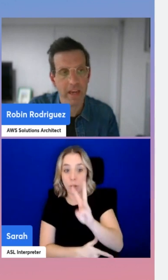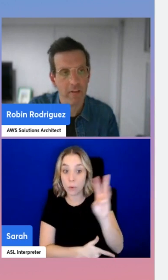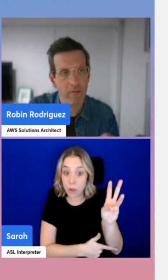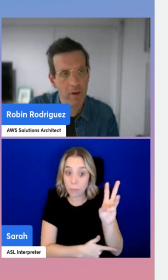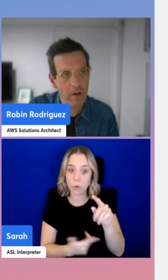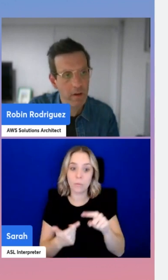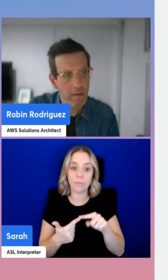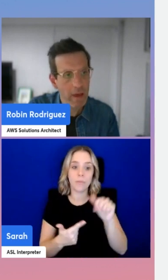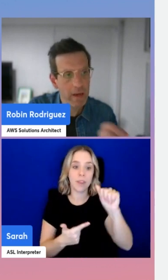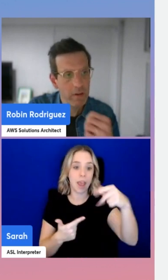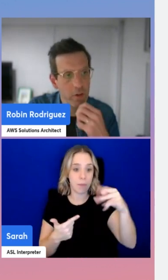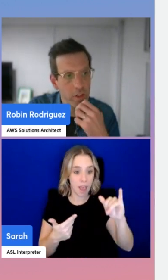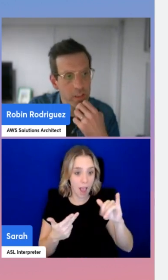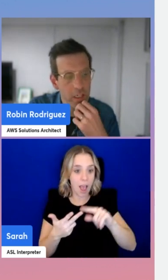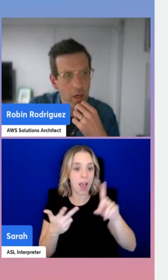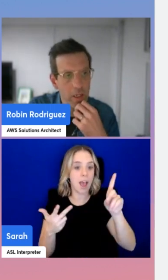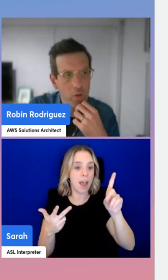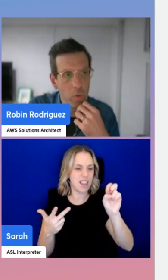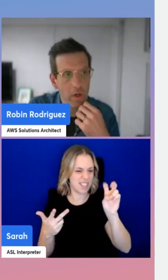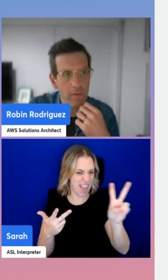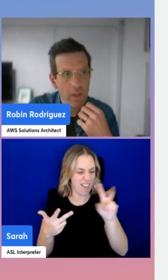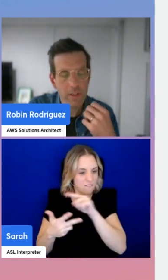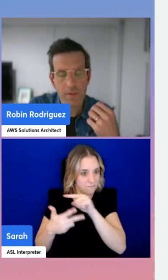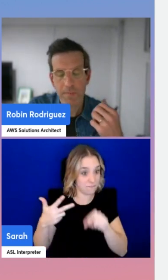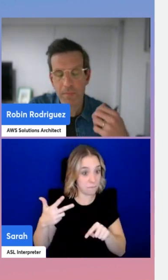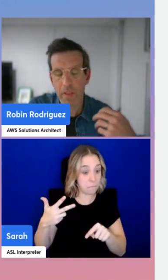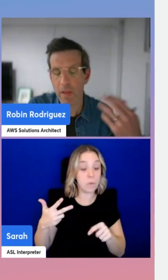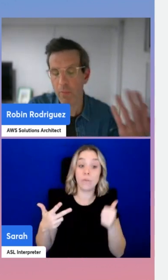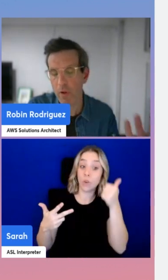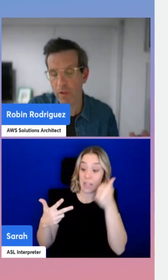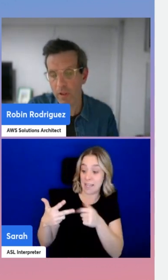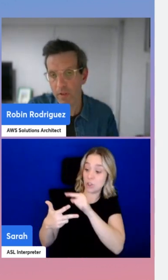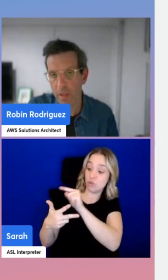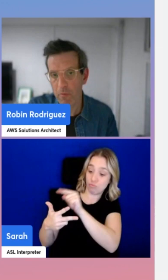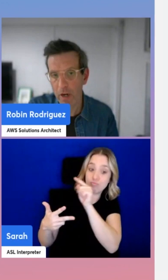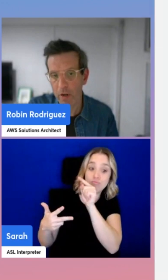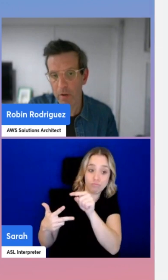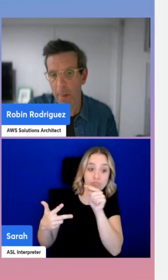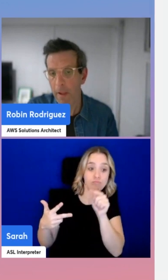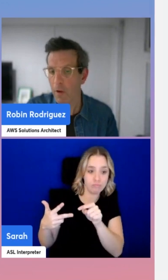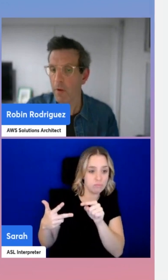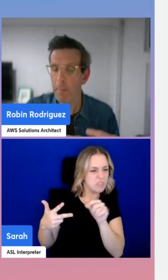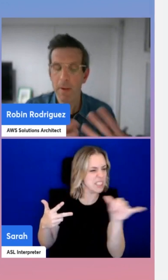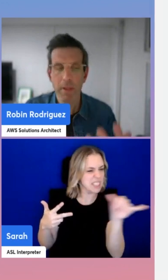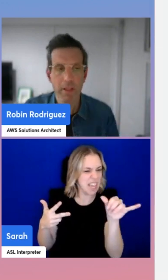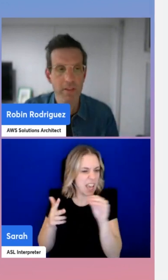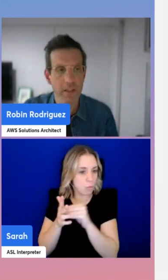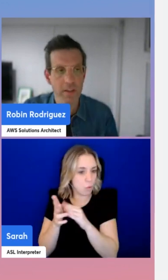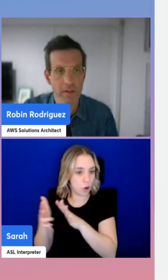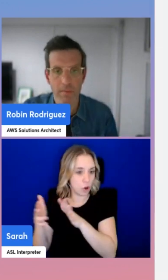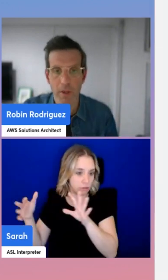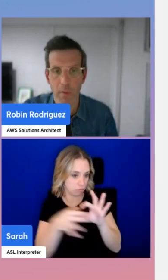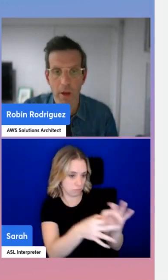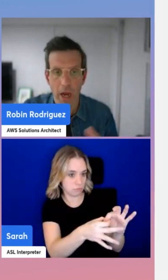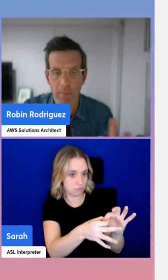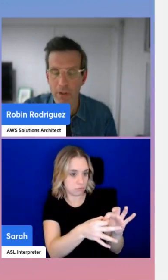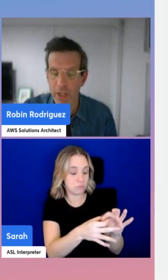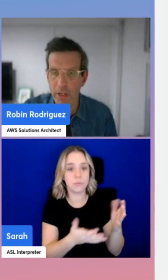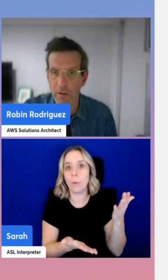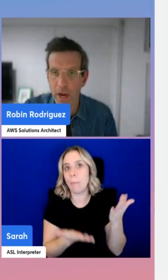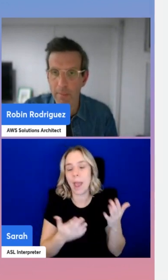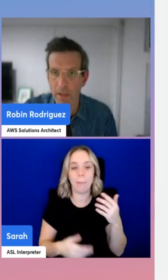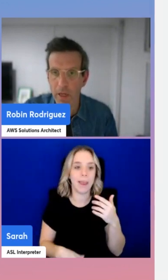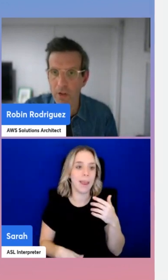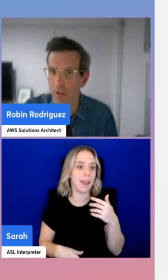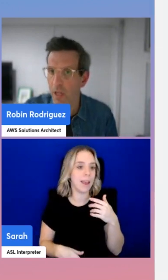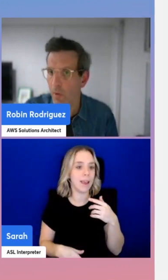and dev. And you can see on each one of these, they point to the same record. Maybe this is, a